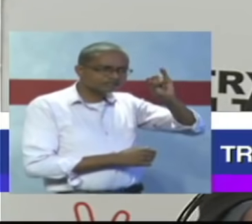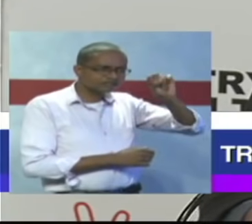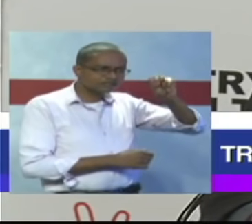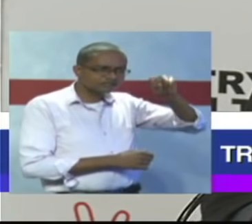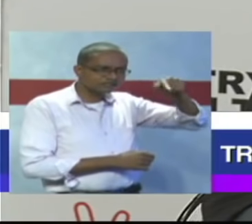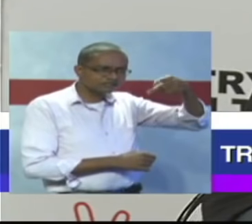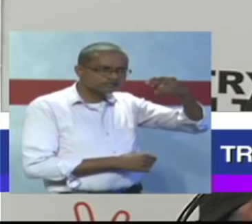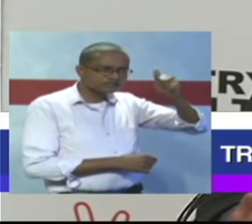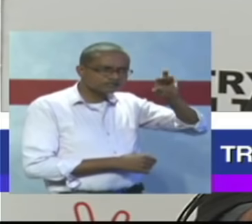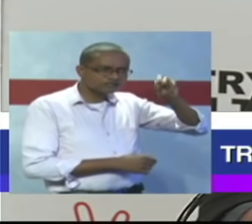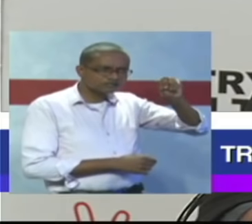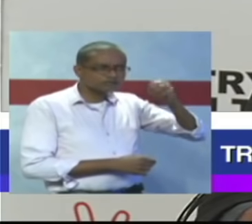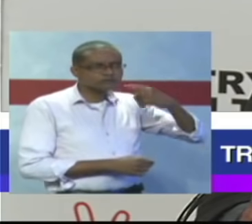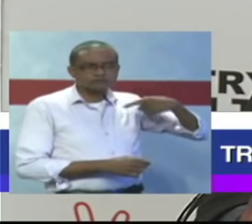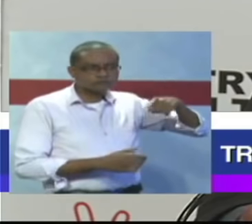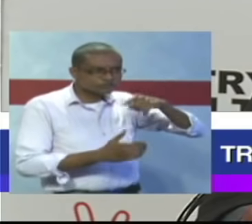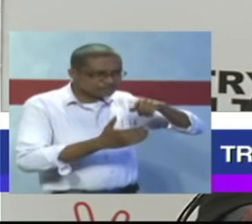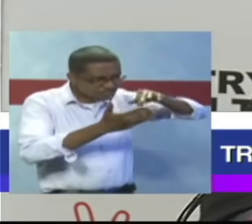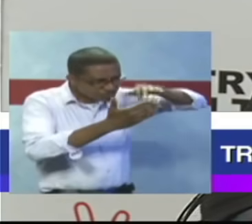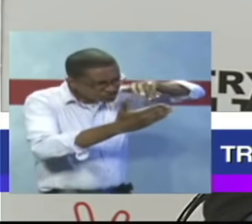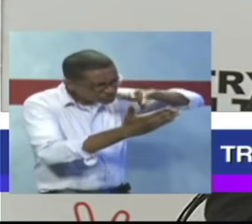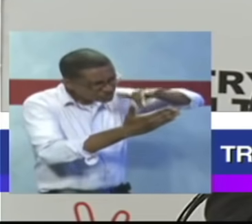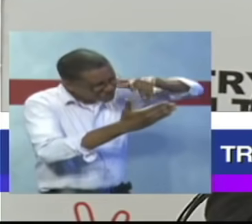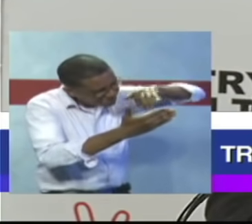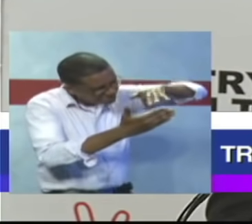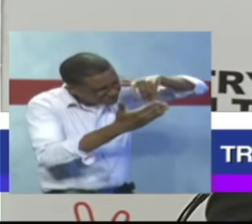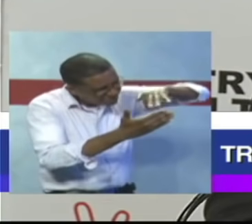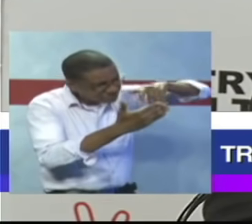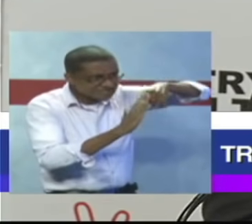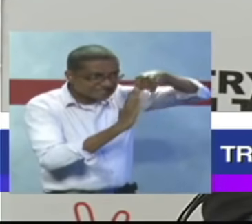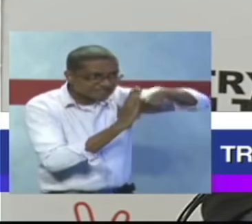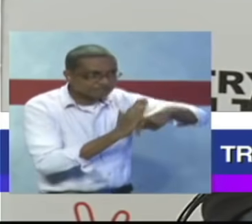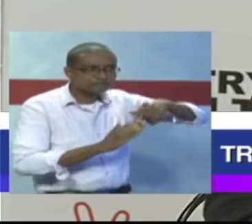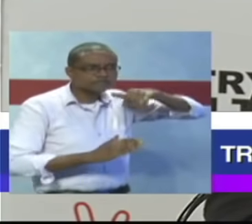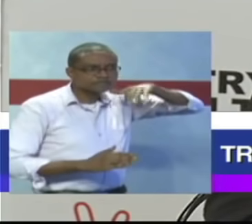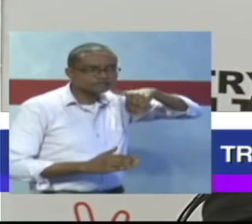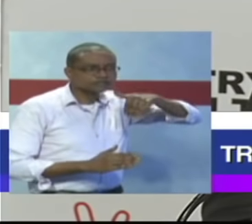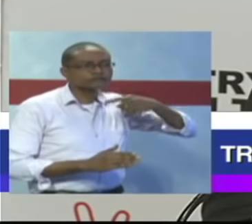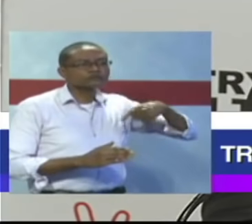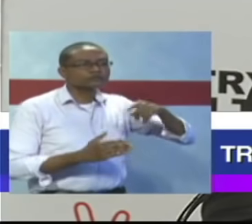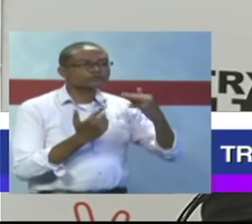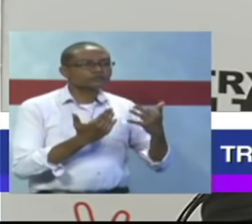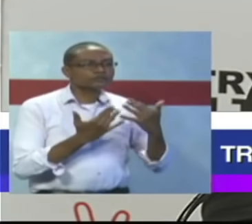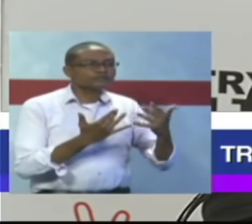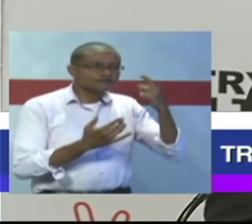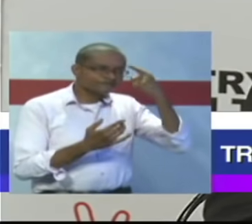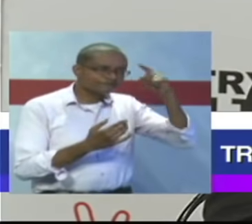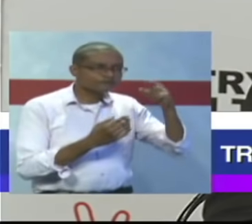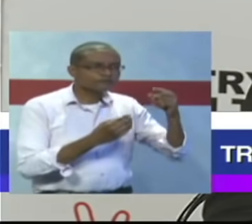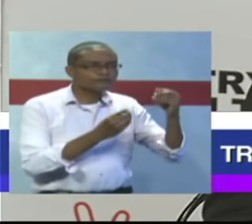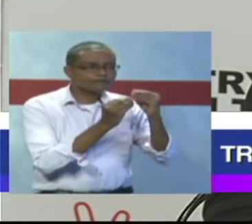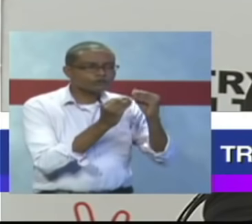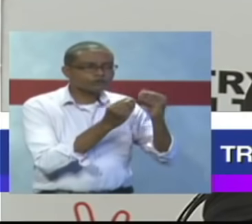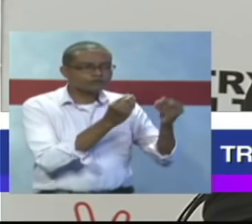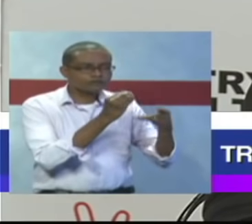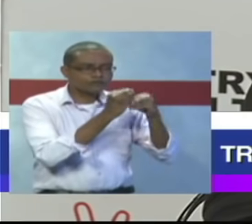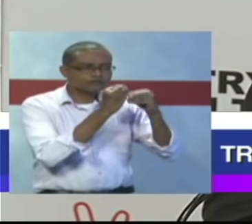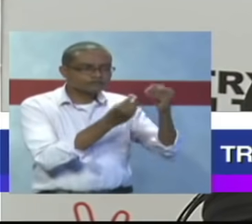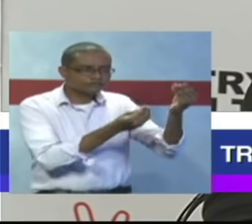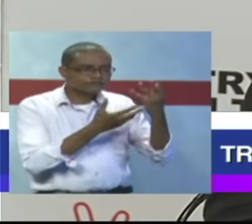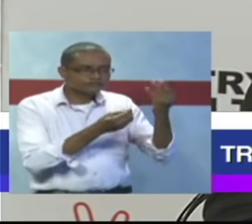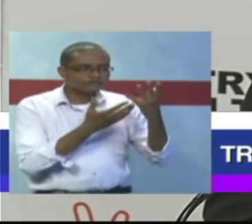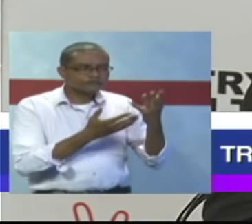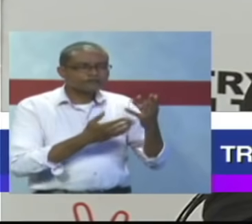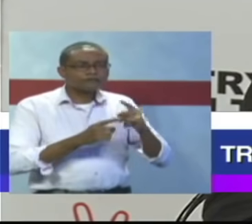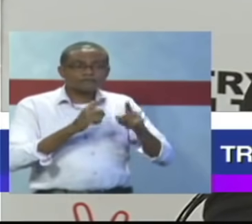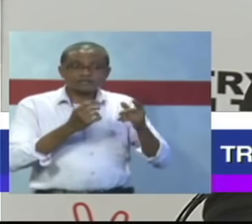yet studied with respect to doses in pregnancy. So we are waiting on updated information. As it stands